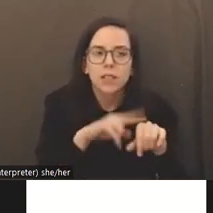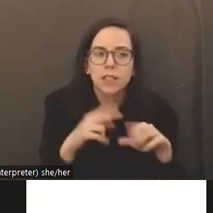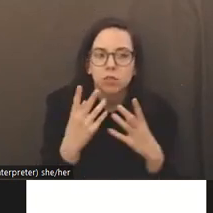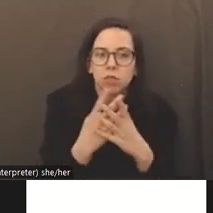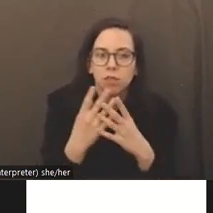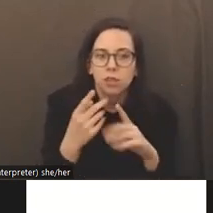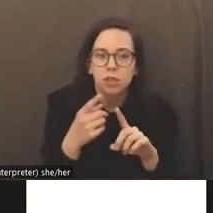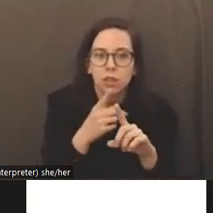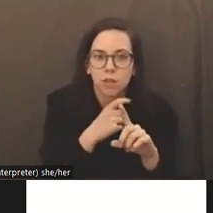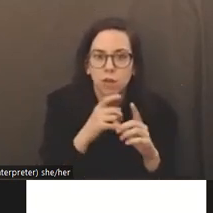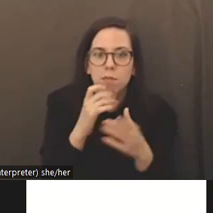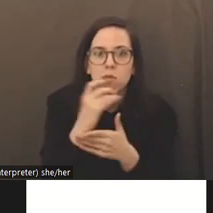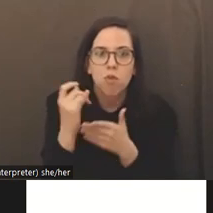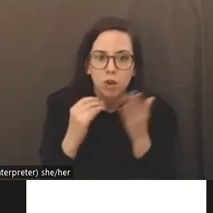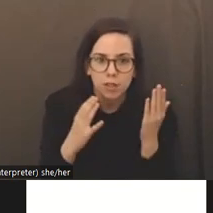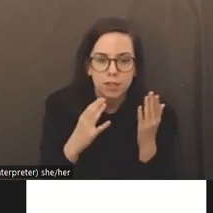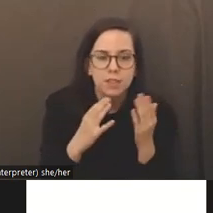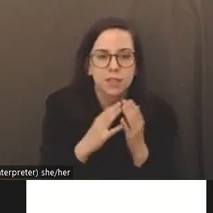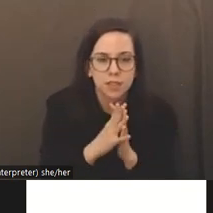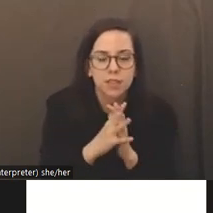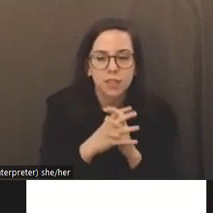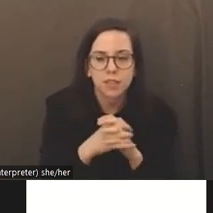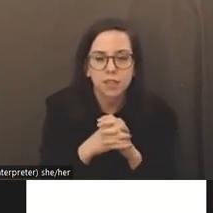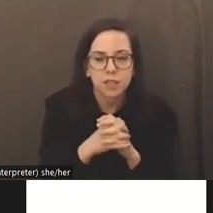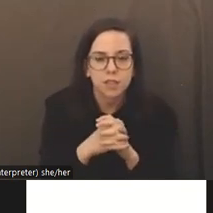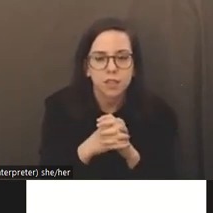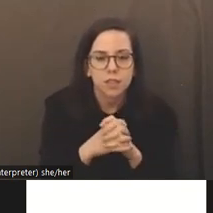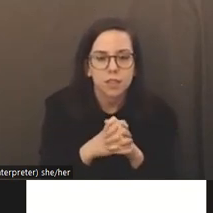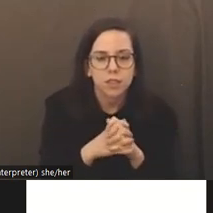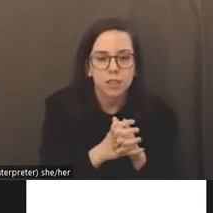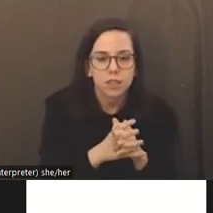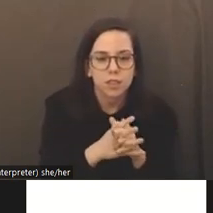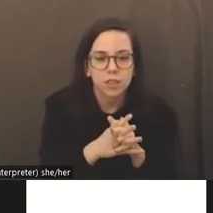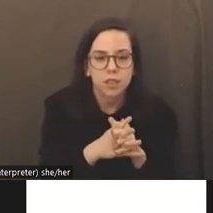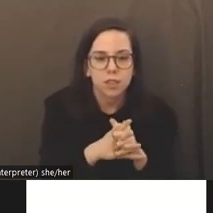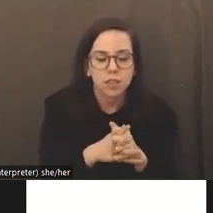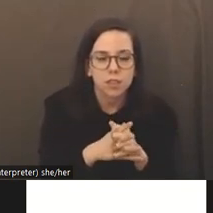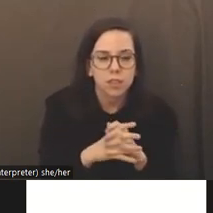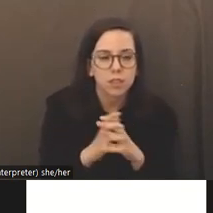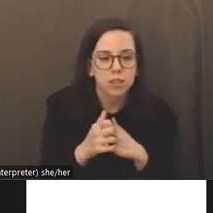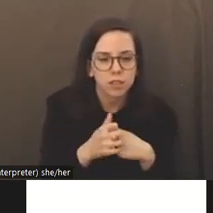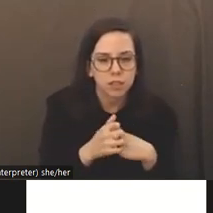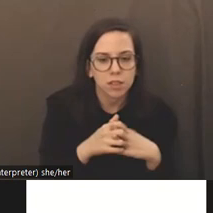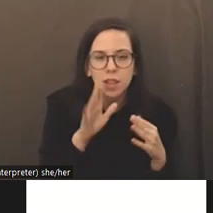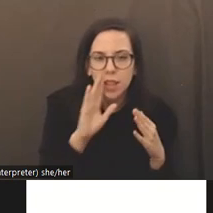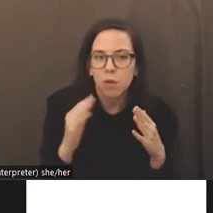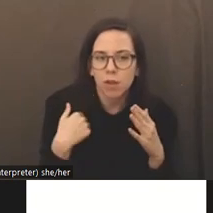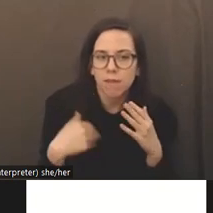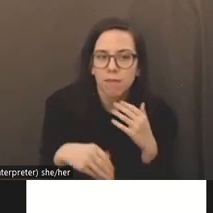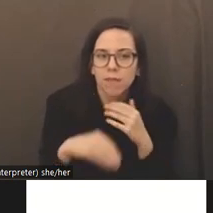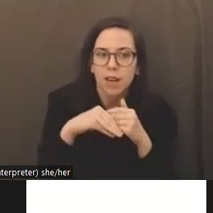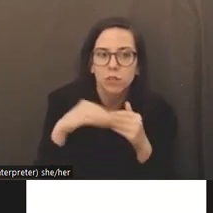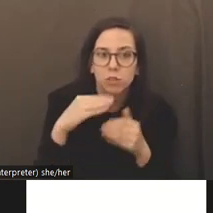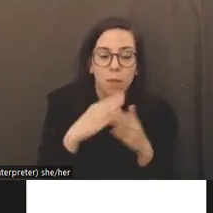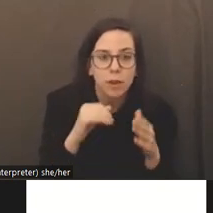artist, is something that's going to have an additional component to it, you know, as opposed to just